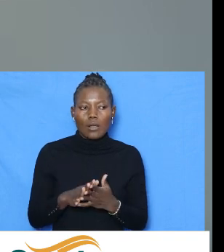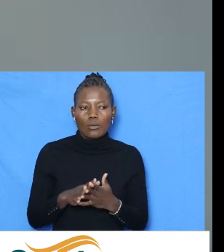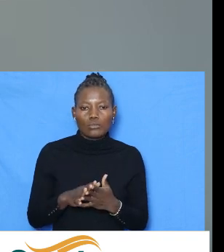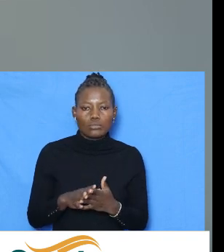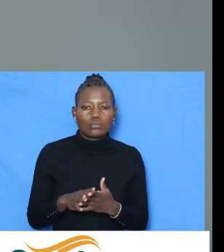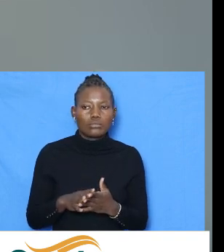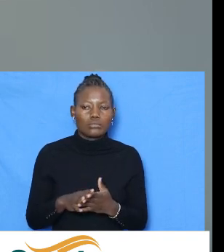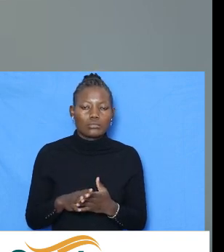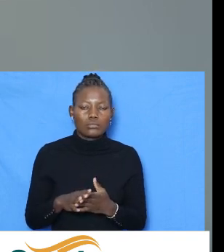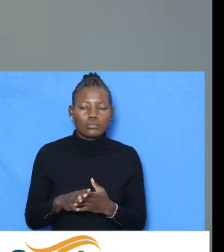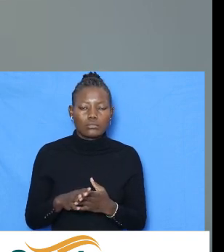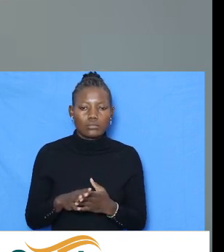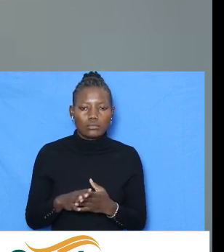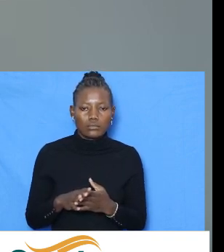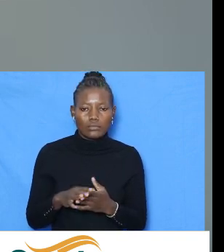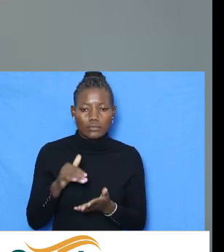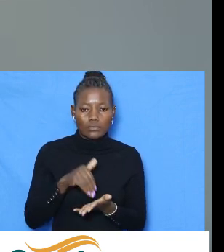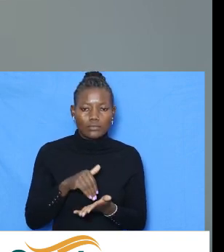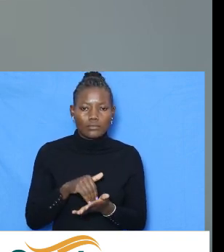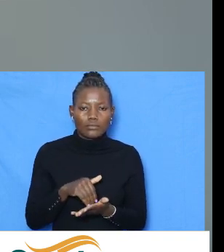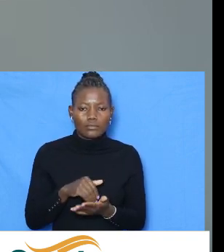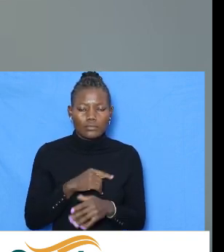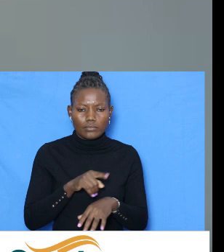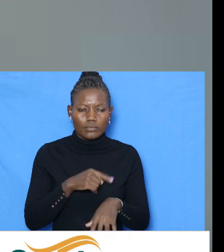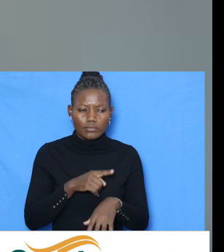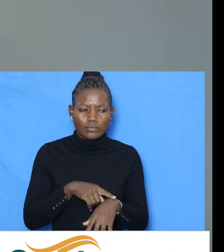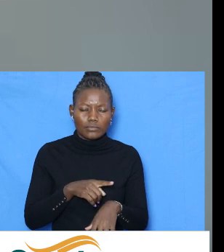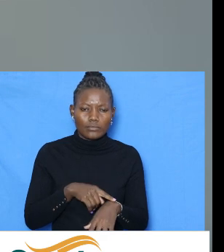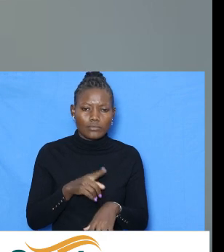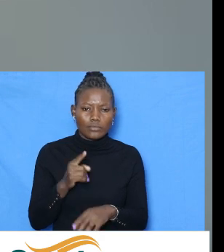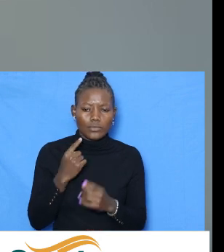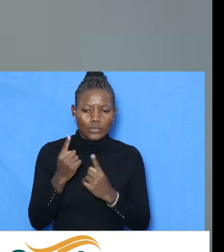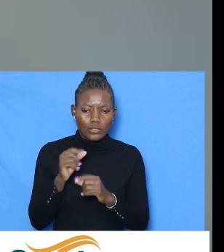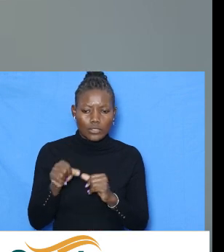in? So again, when you're talking about